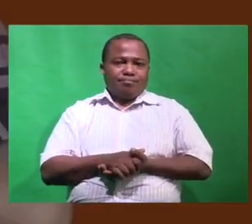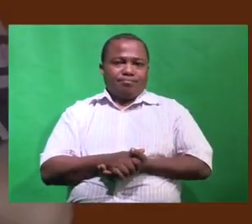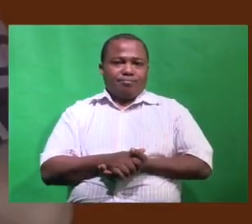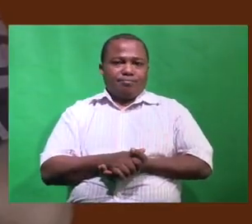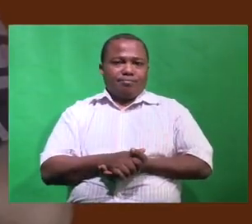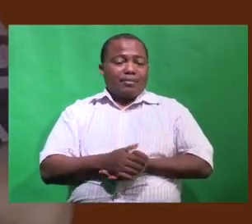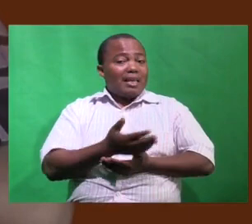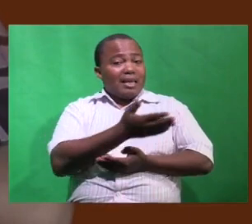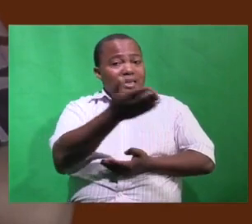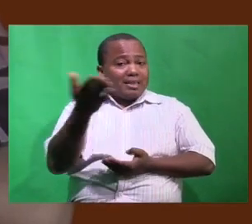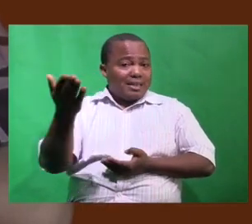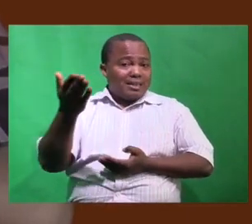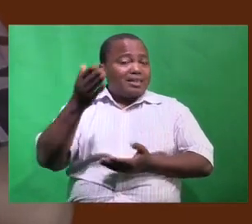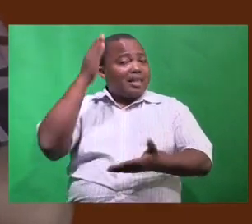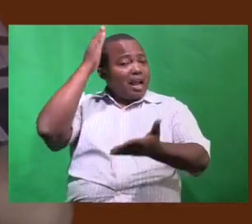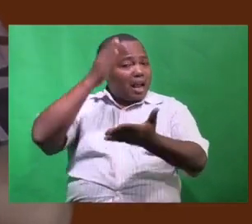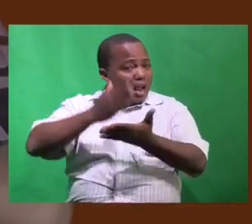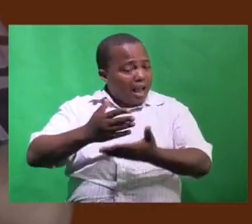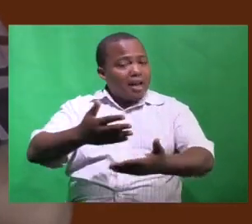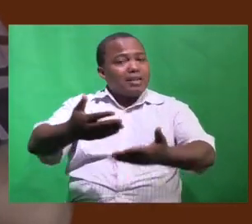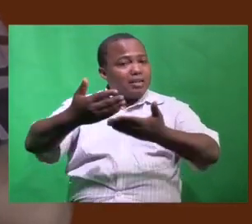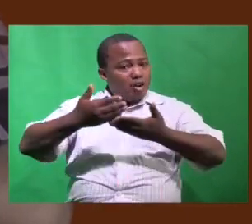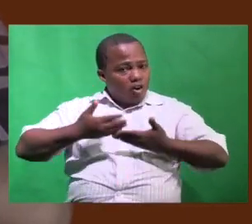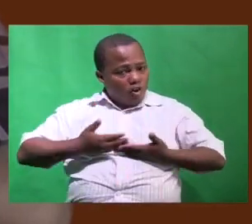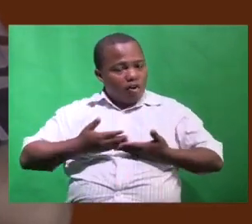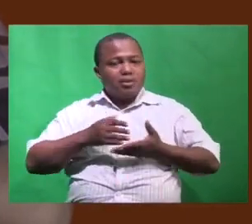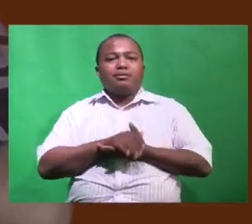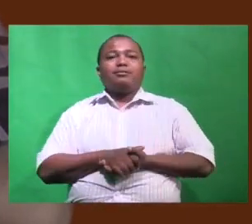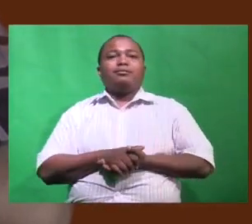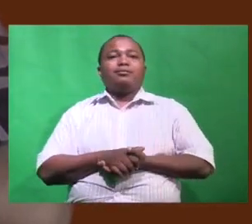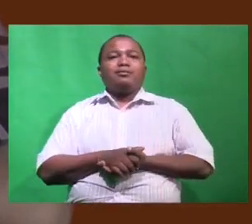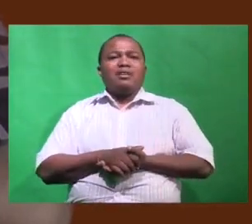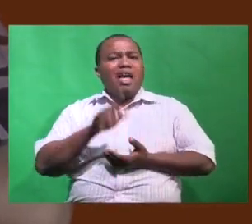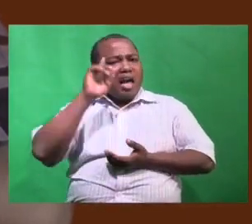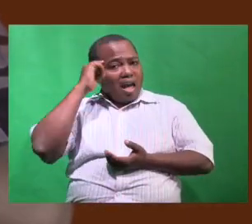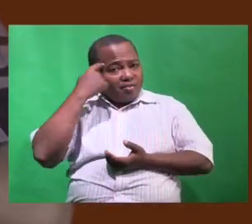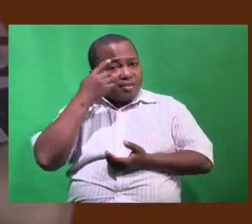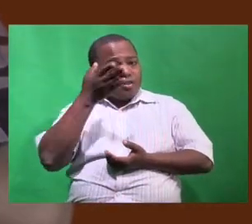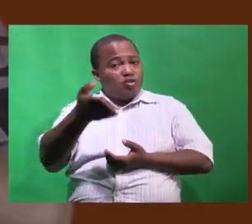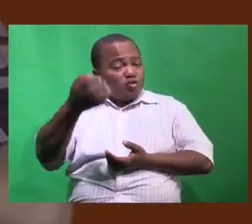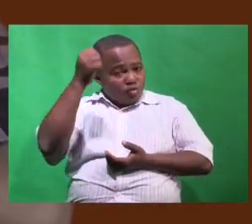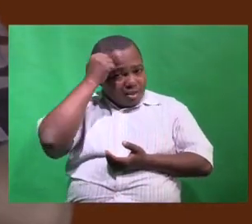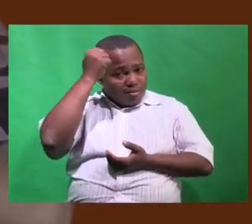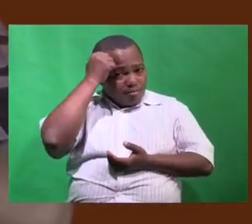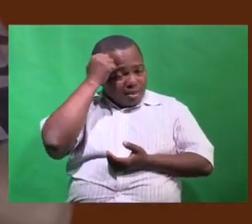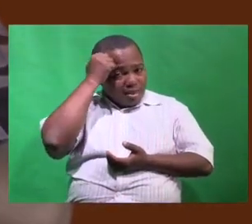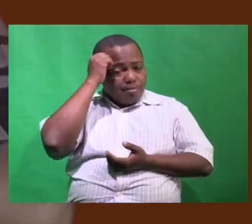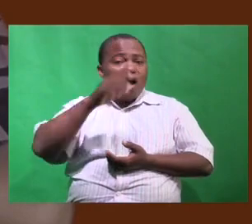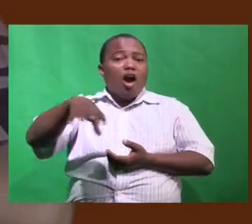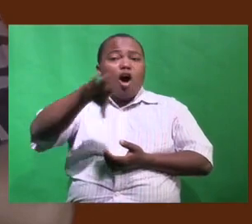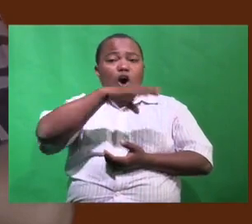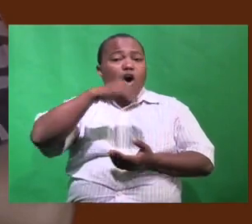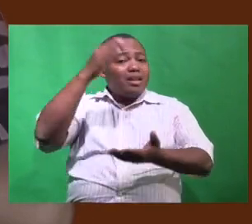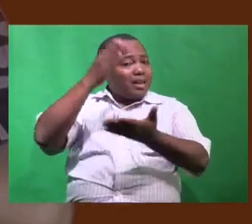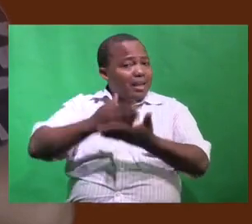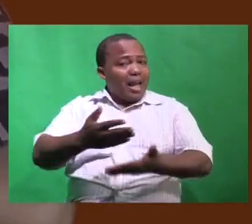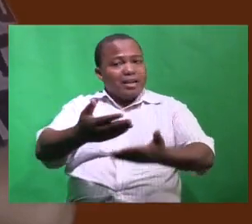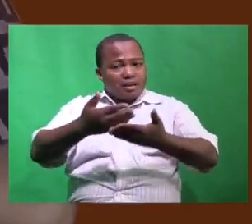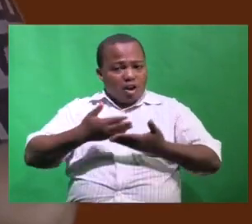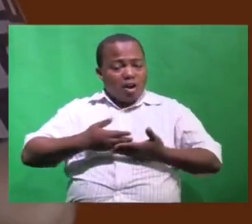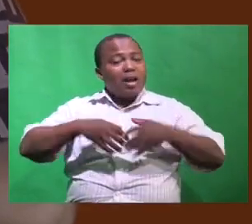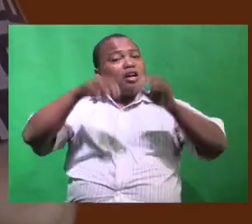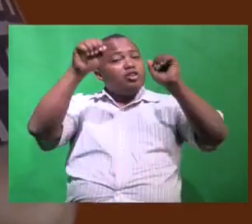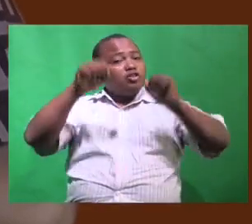This is a current owing. I think you remember that all current owing should